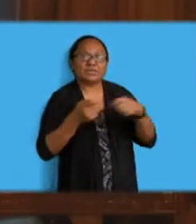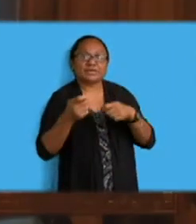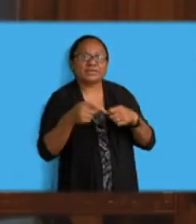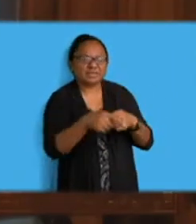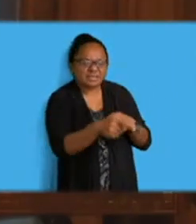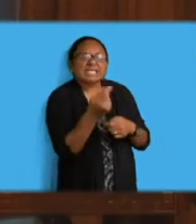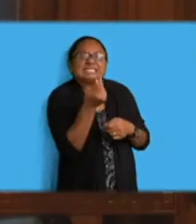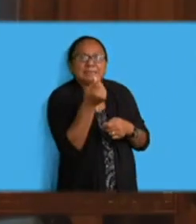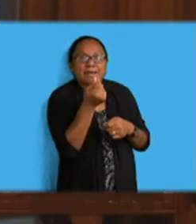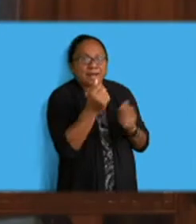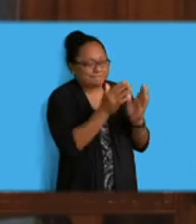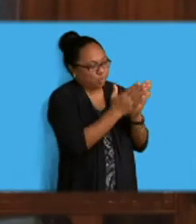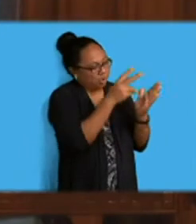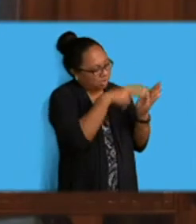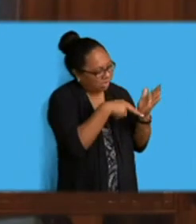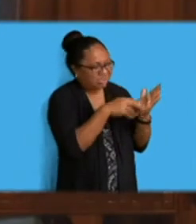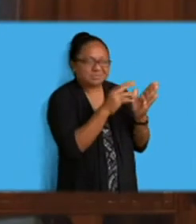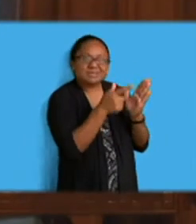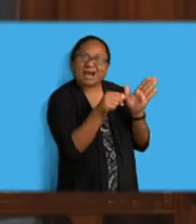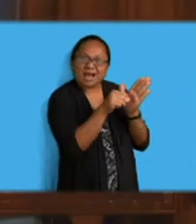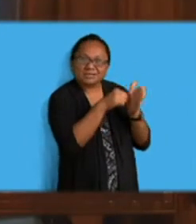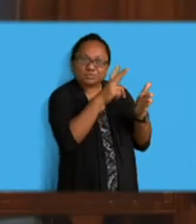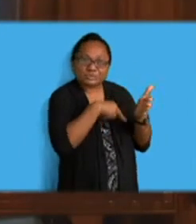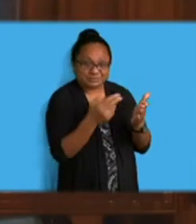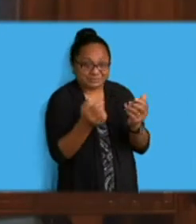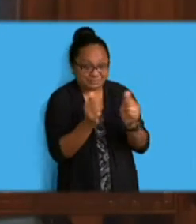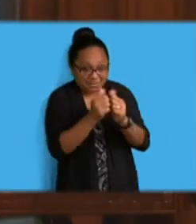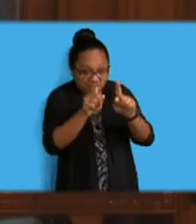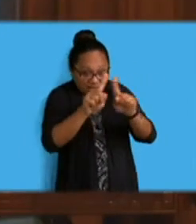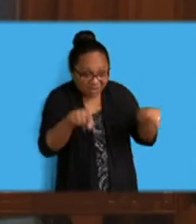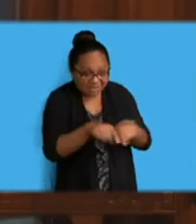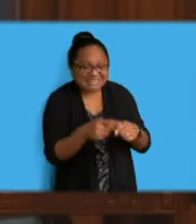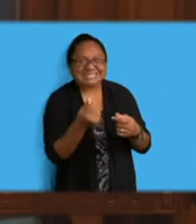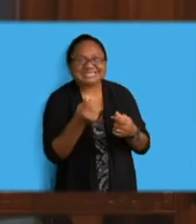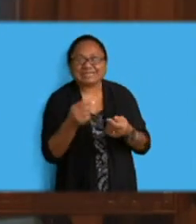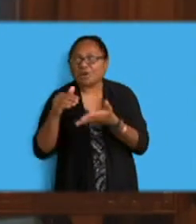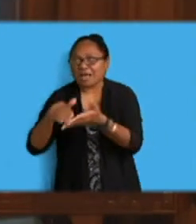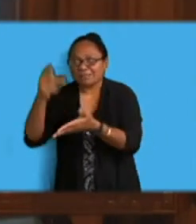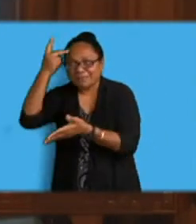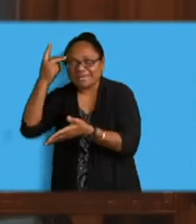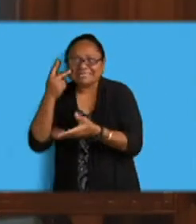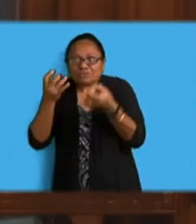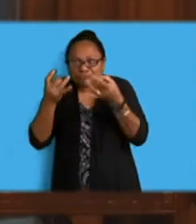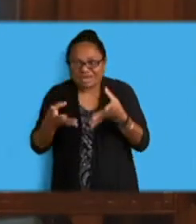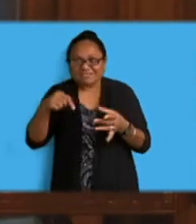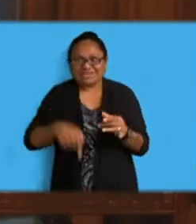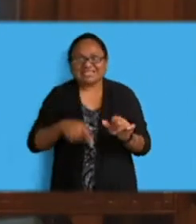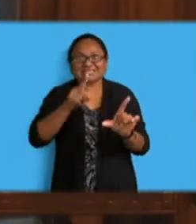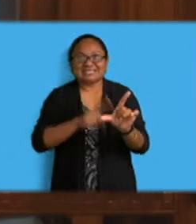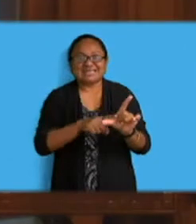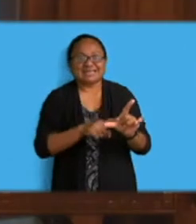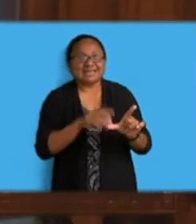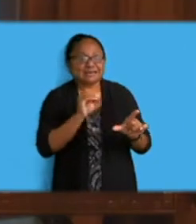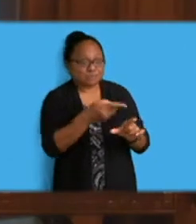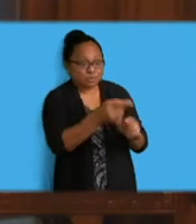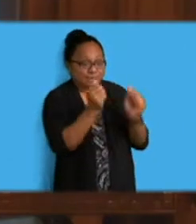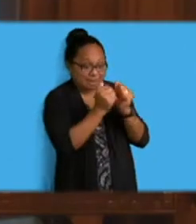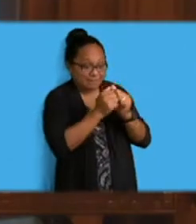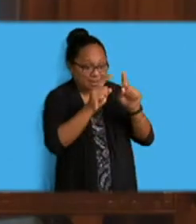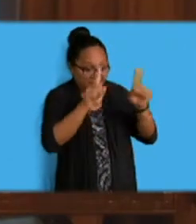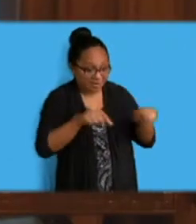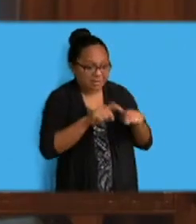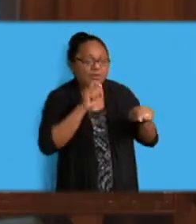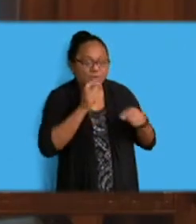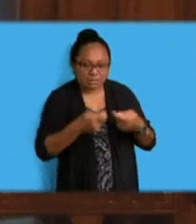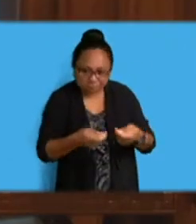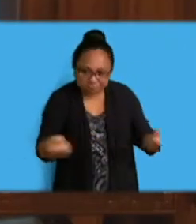version and get them to prepare for this academic year. So we will send this out again